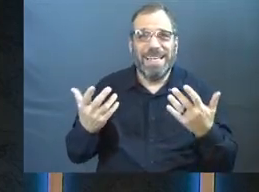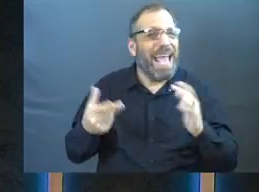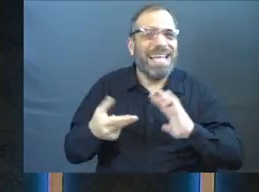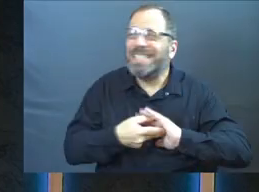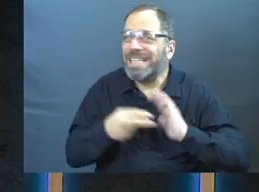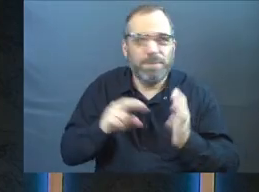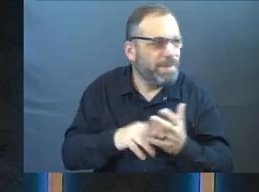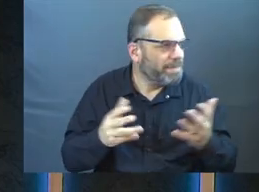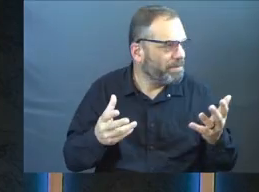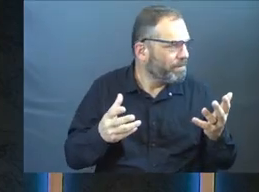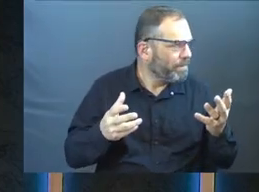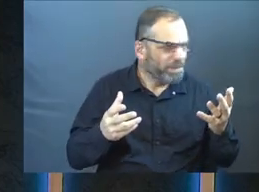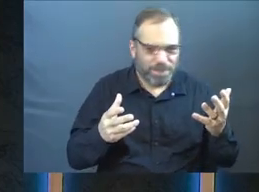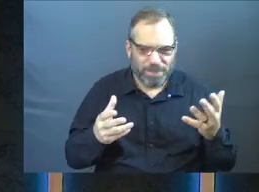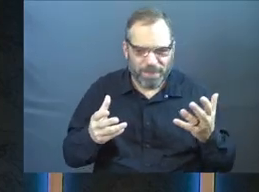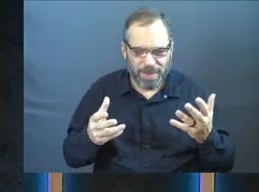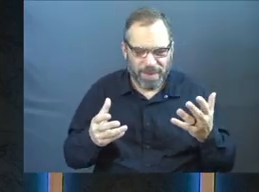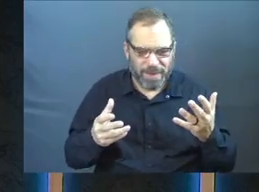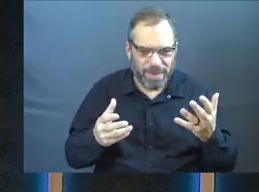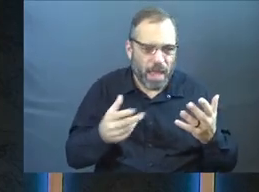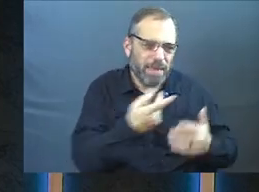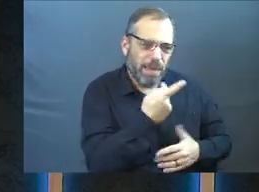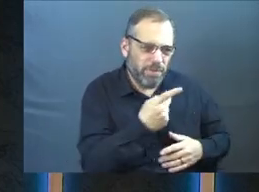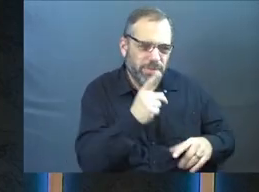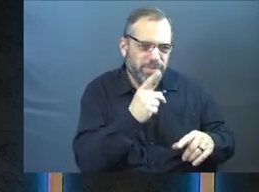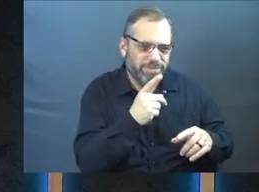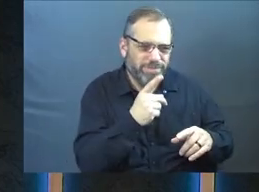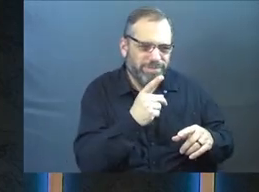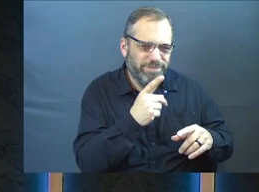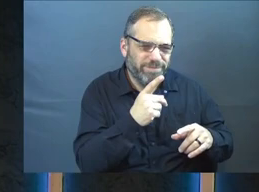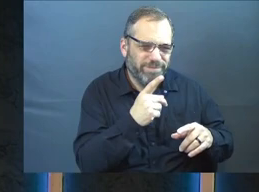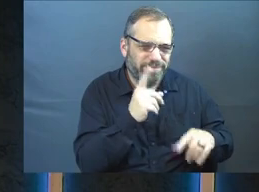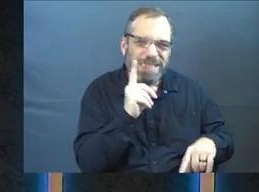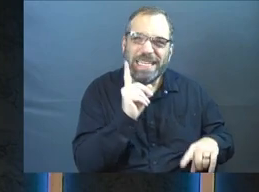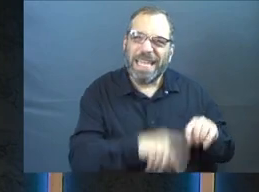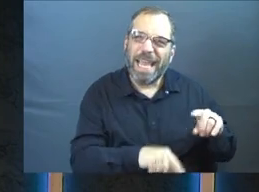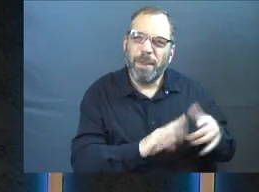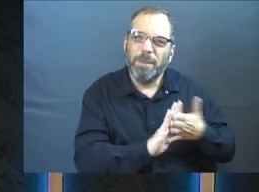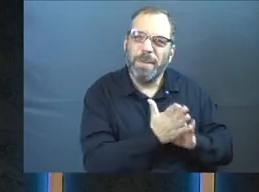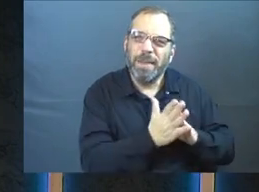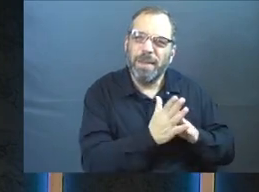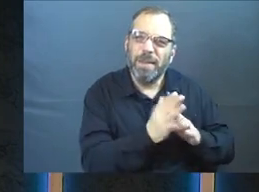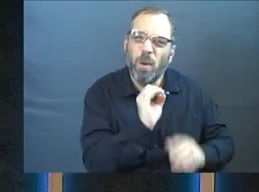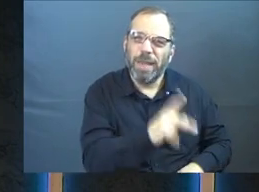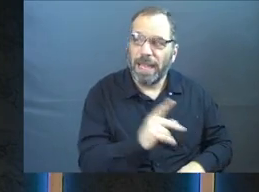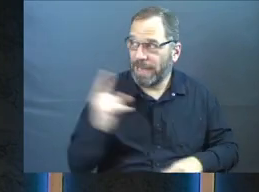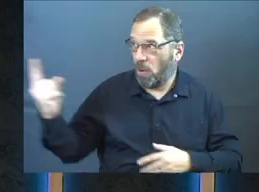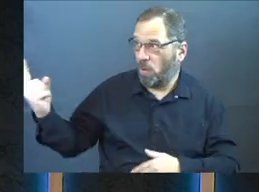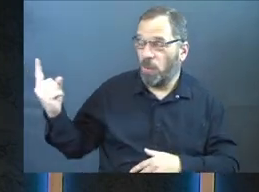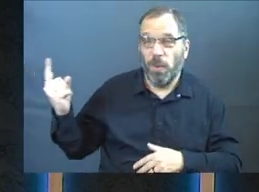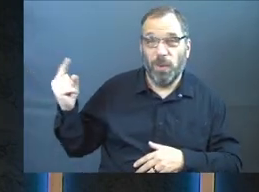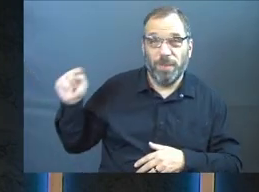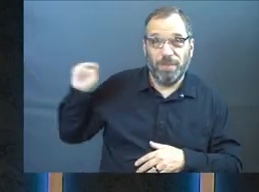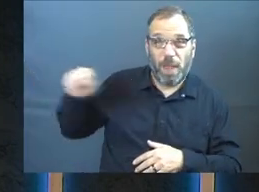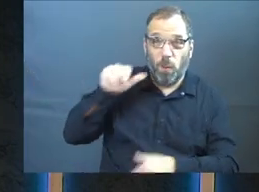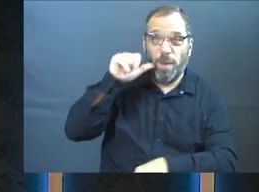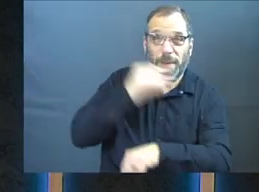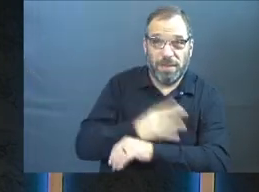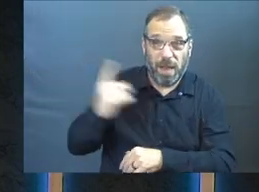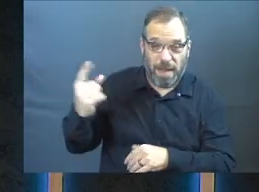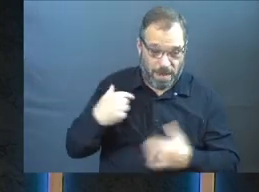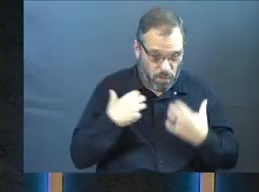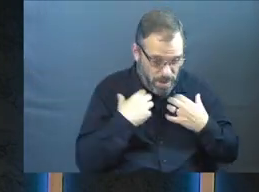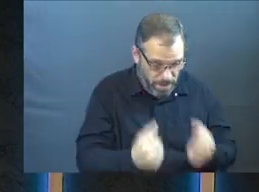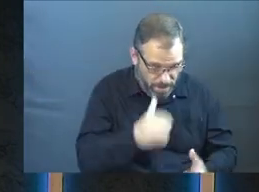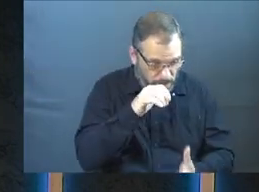doesn't mean that, like, we can't be okay. Yeah. And see, when she comes, because we're